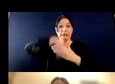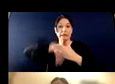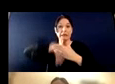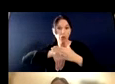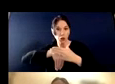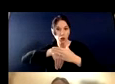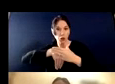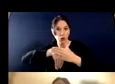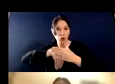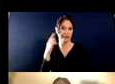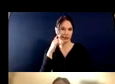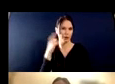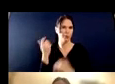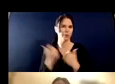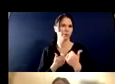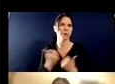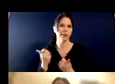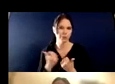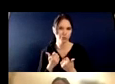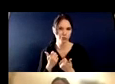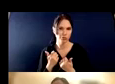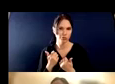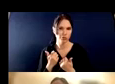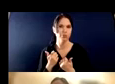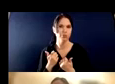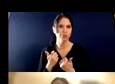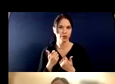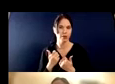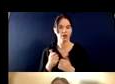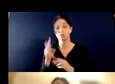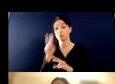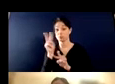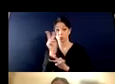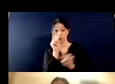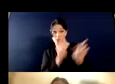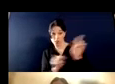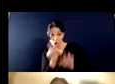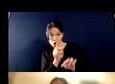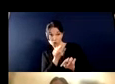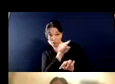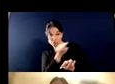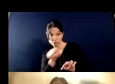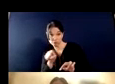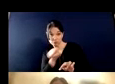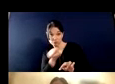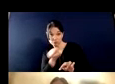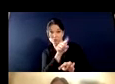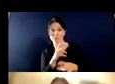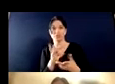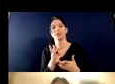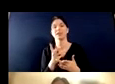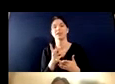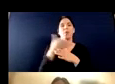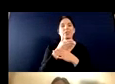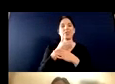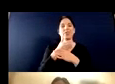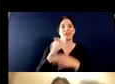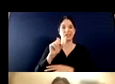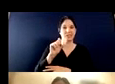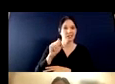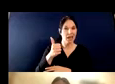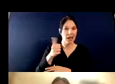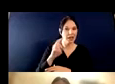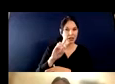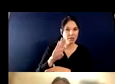look at bone conduction thresholds and we see that they are within 10 decibels of air